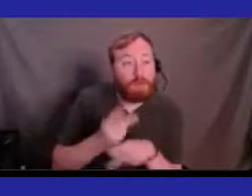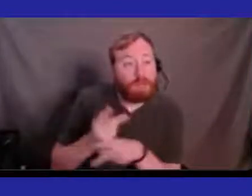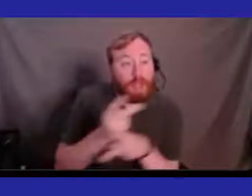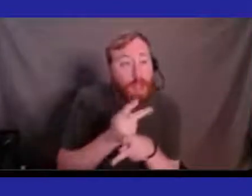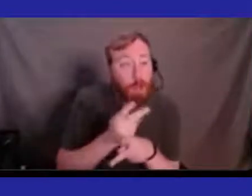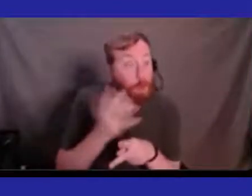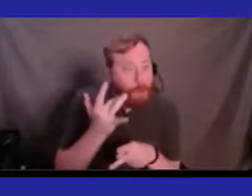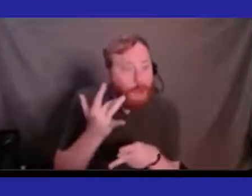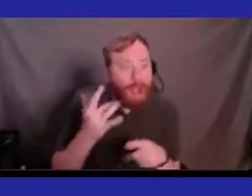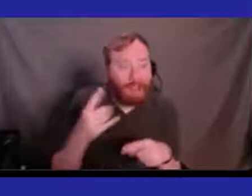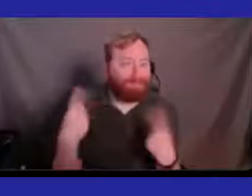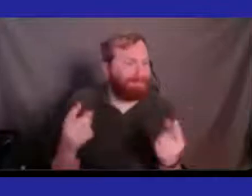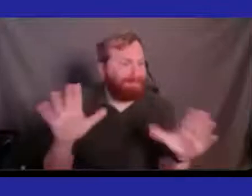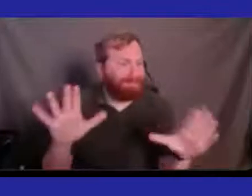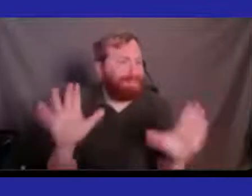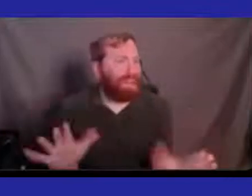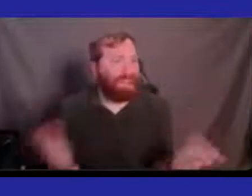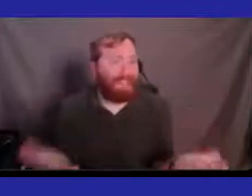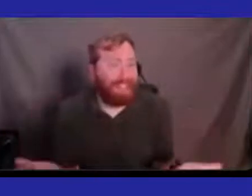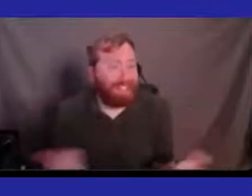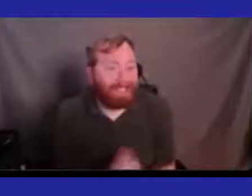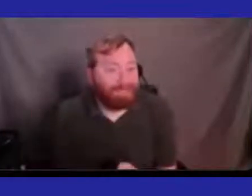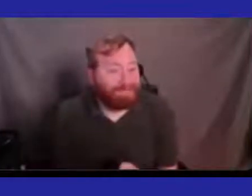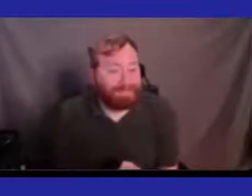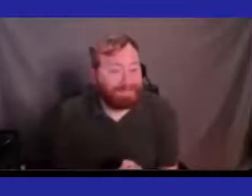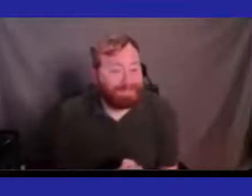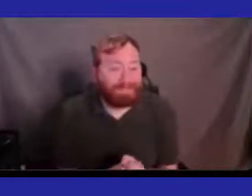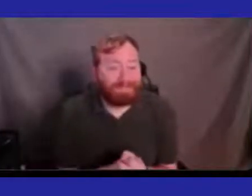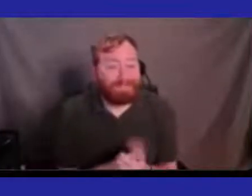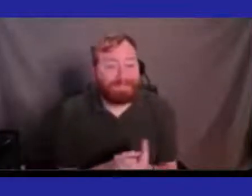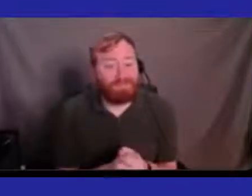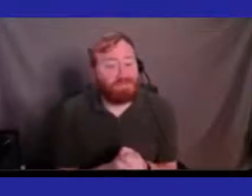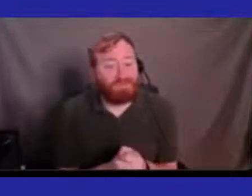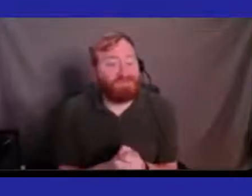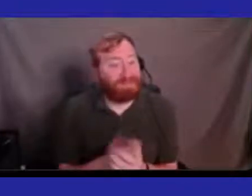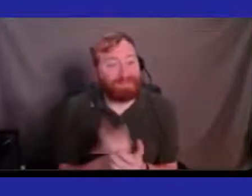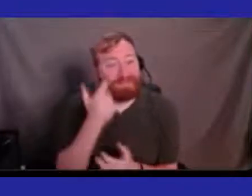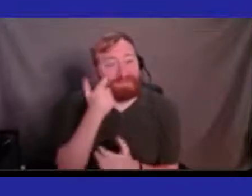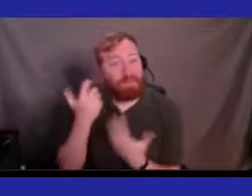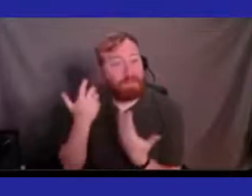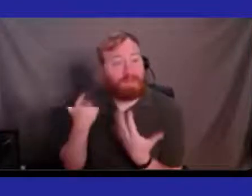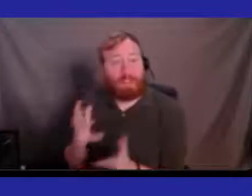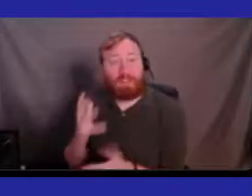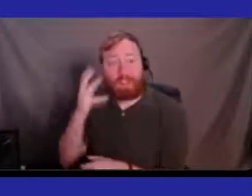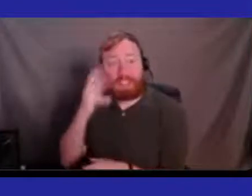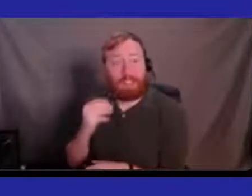And having lived through it, we are just all thankful, and our